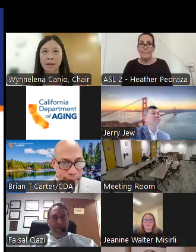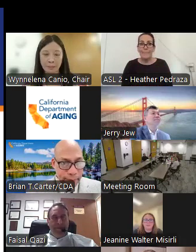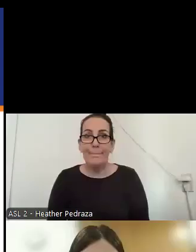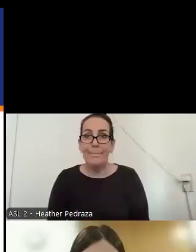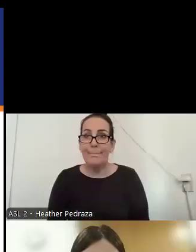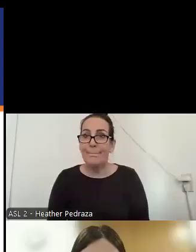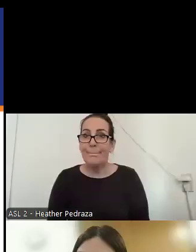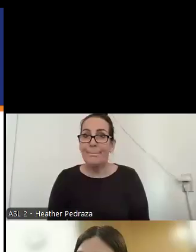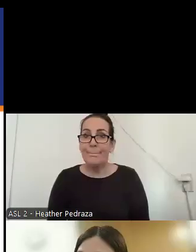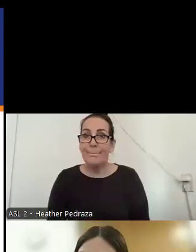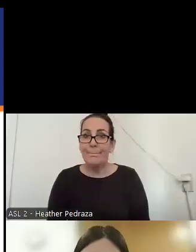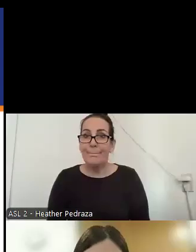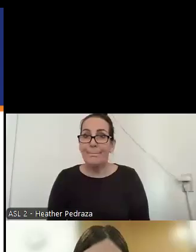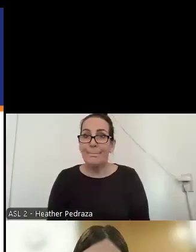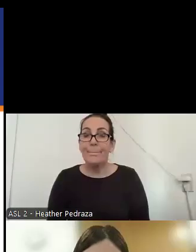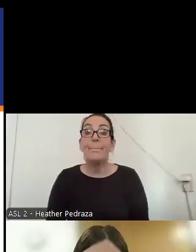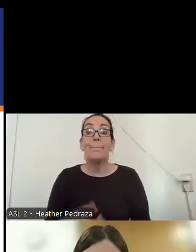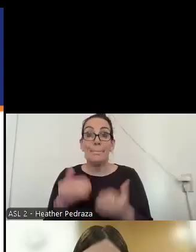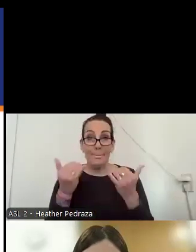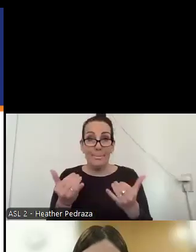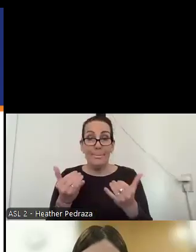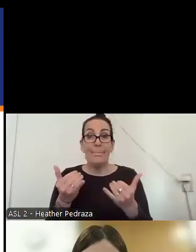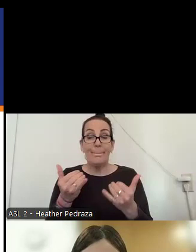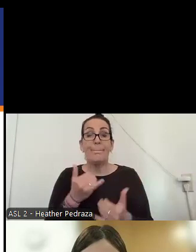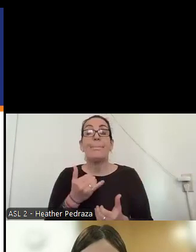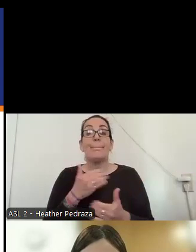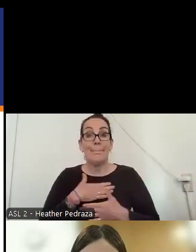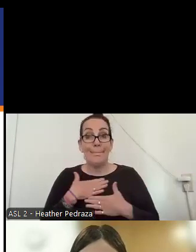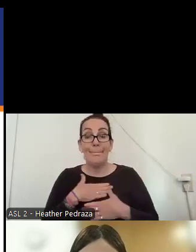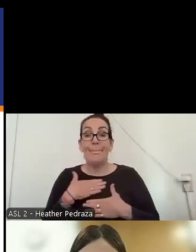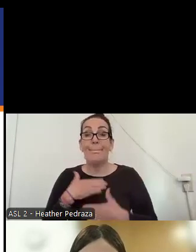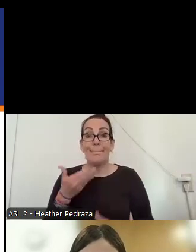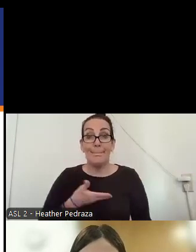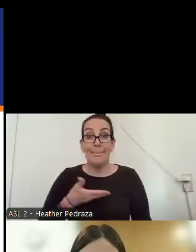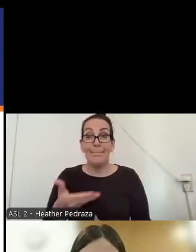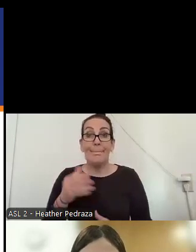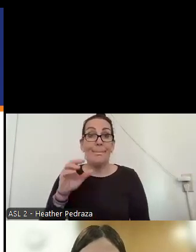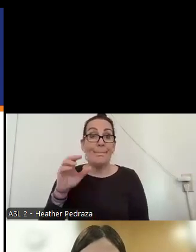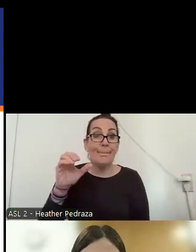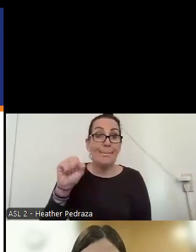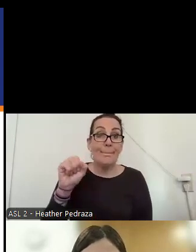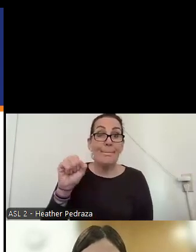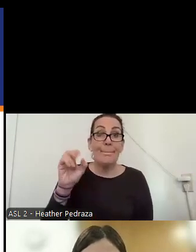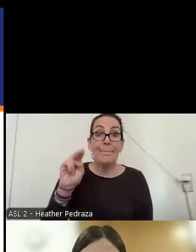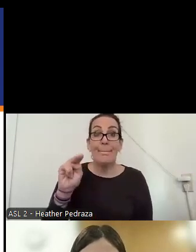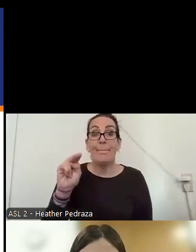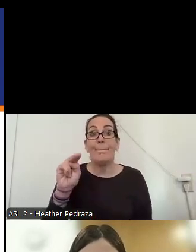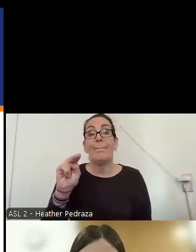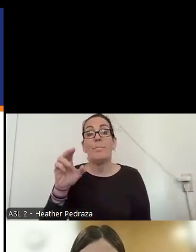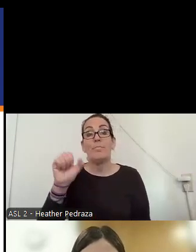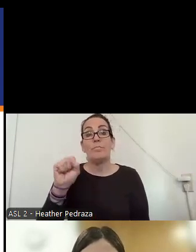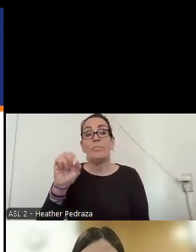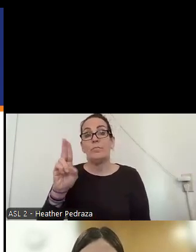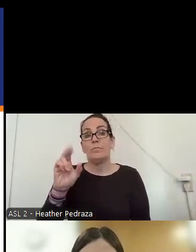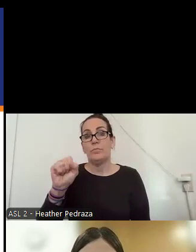Good. So now I have the pleasure of introducing Susan Damaris, Director of the California Department of Aging,